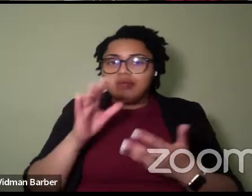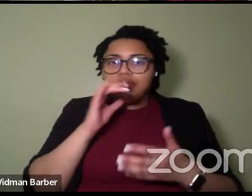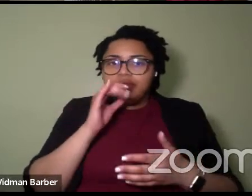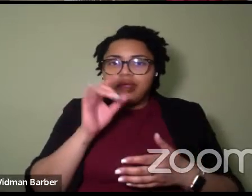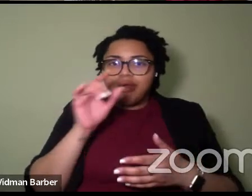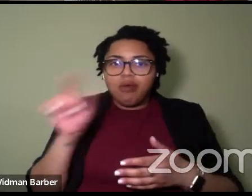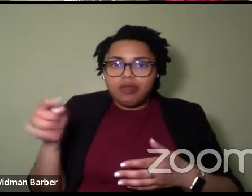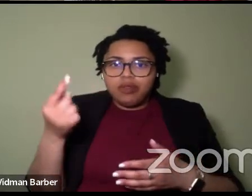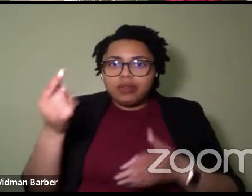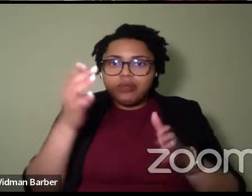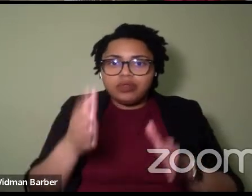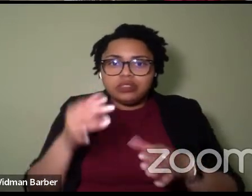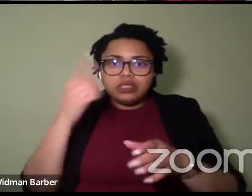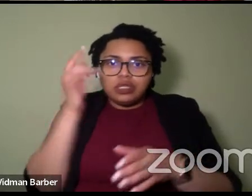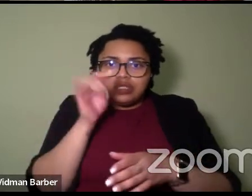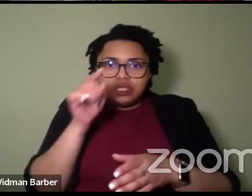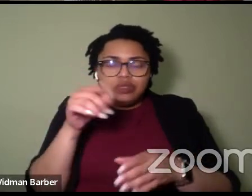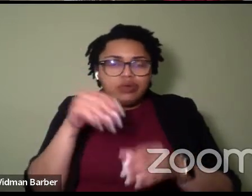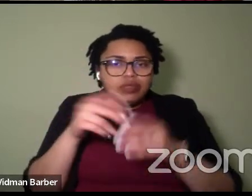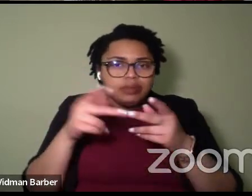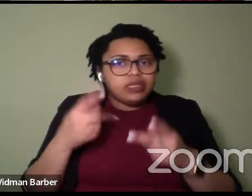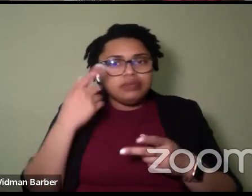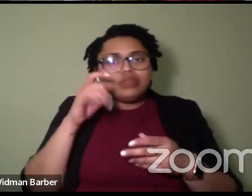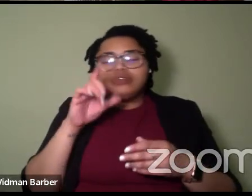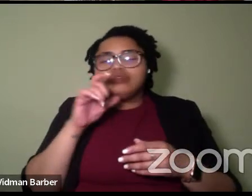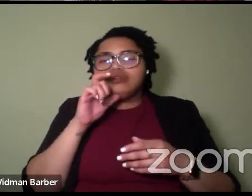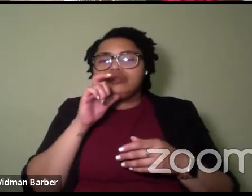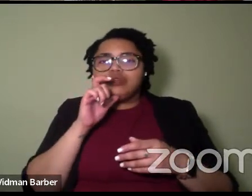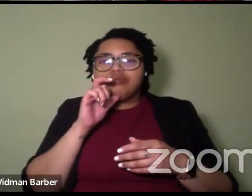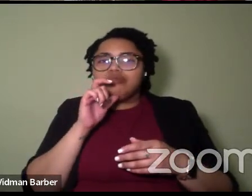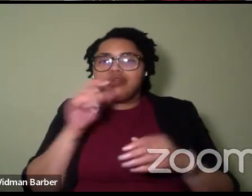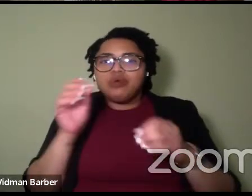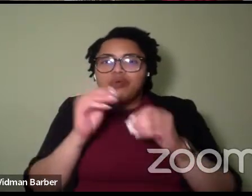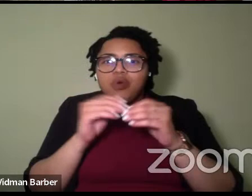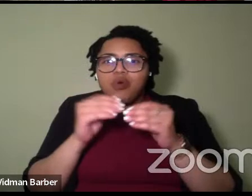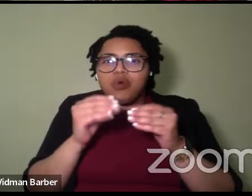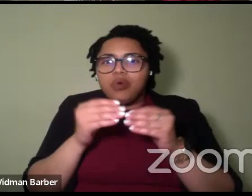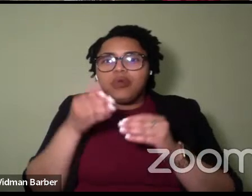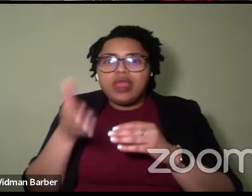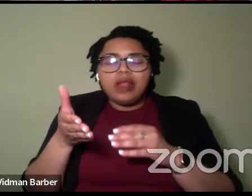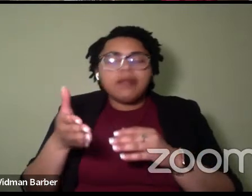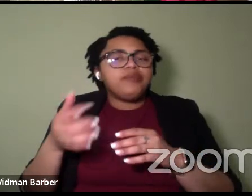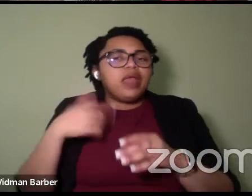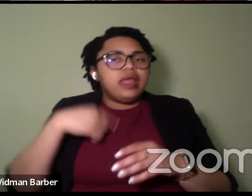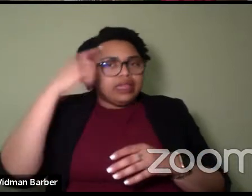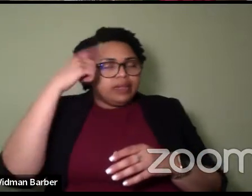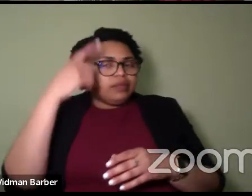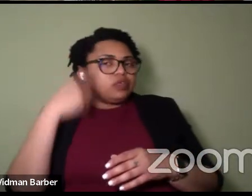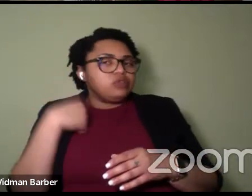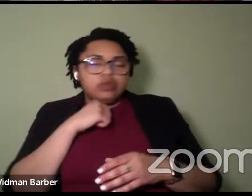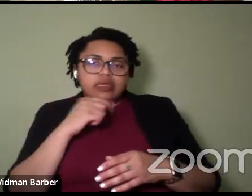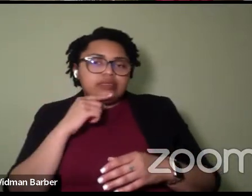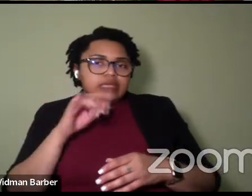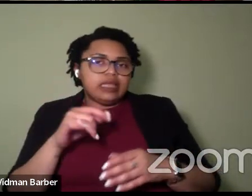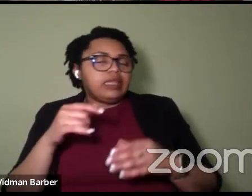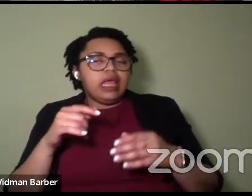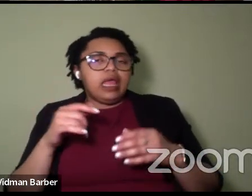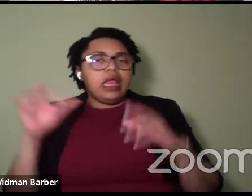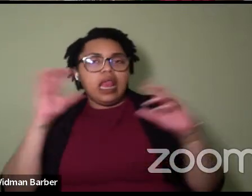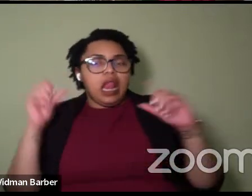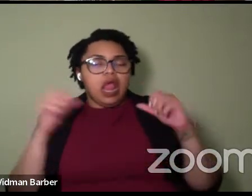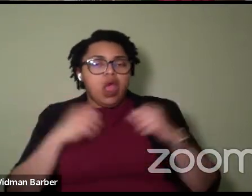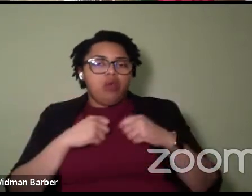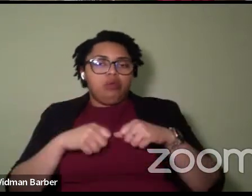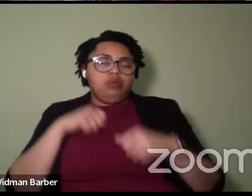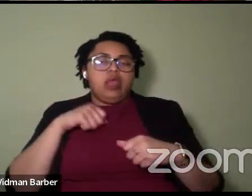looks like you in the space because you're no longer in the space. And so I think because we aren't saying that loud and proud that this is happening,